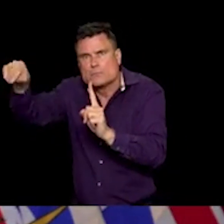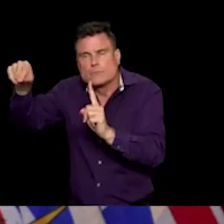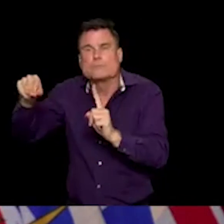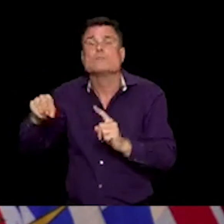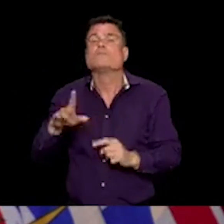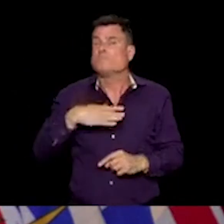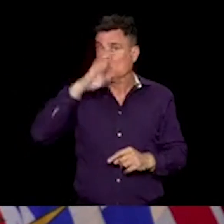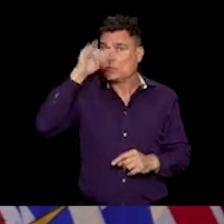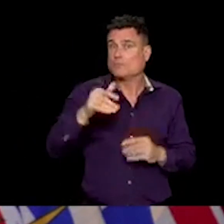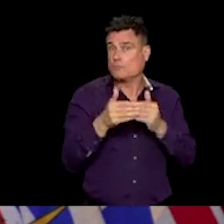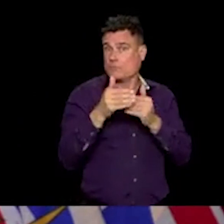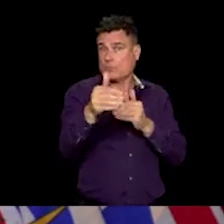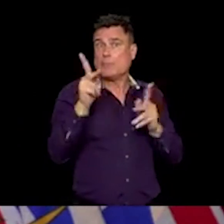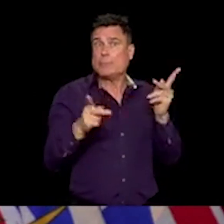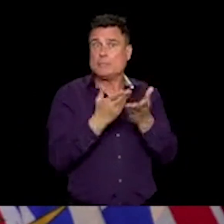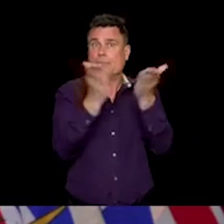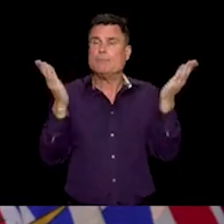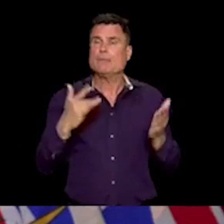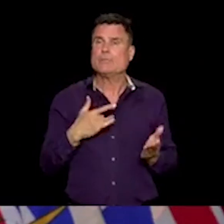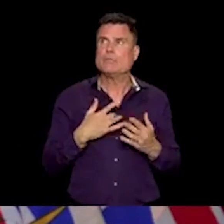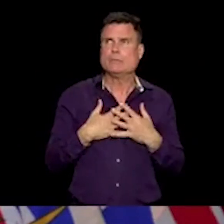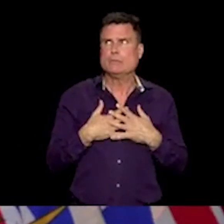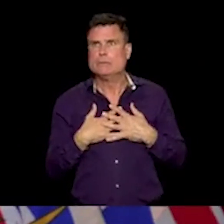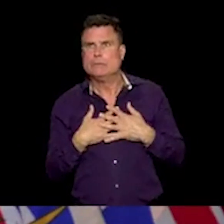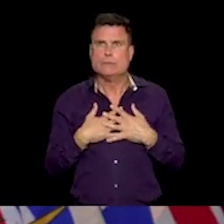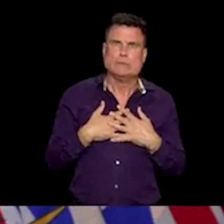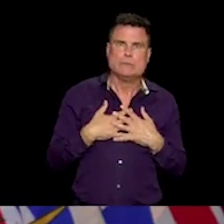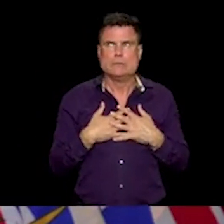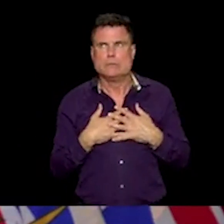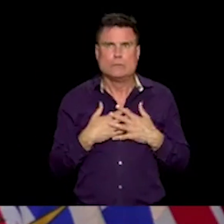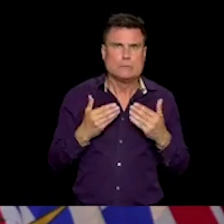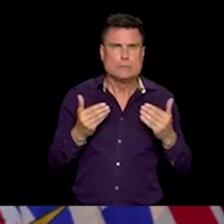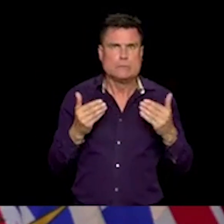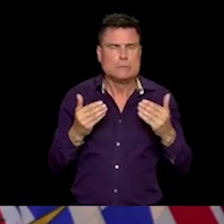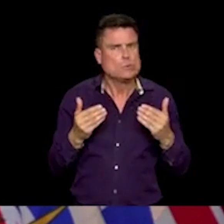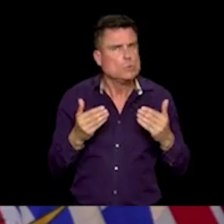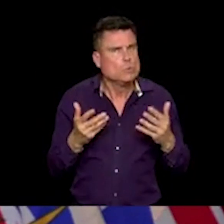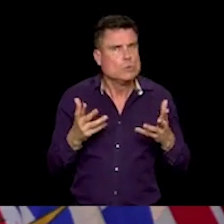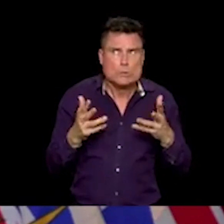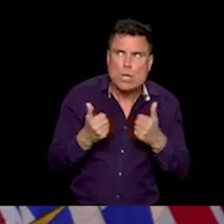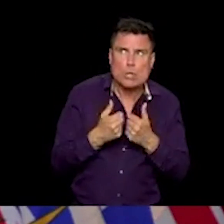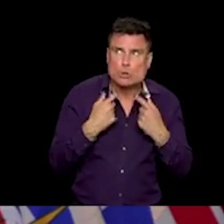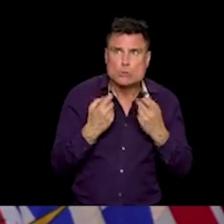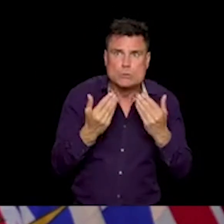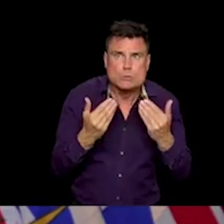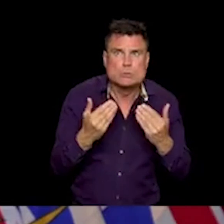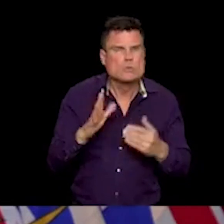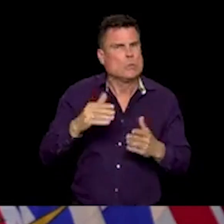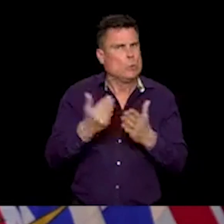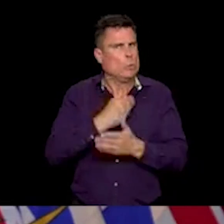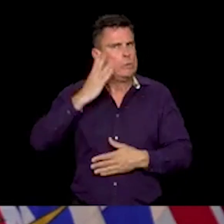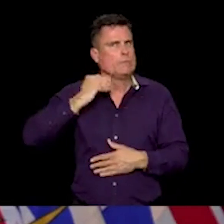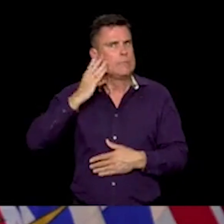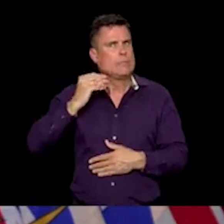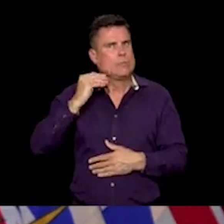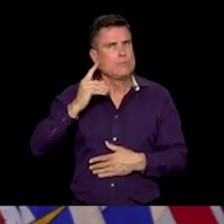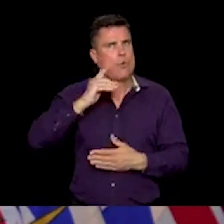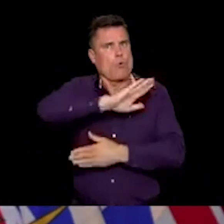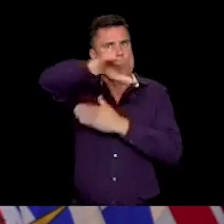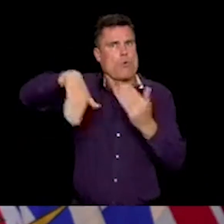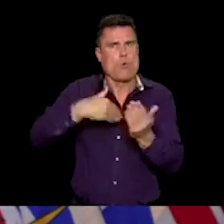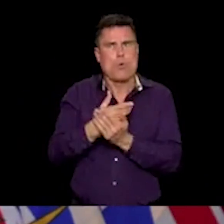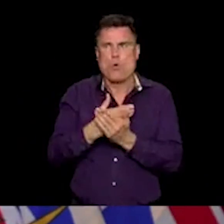tested positive for COVID, that their close contacts will be contacted by public health, and they will stay away and stay home for the period